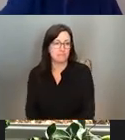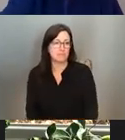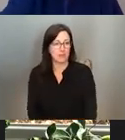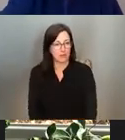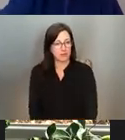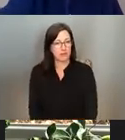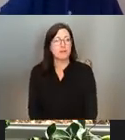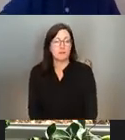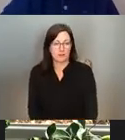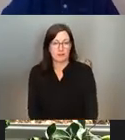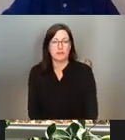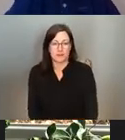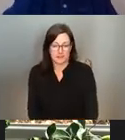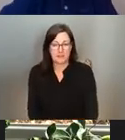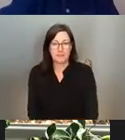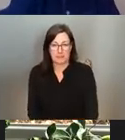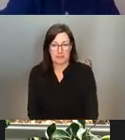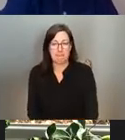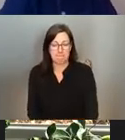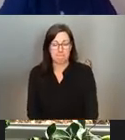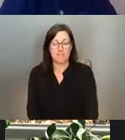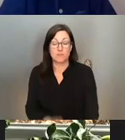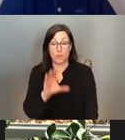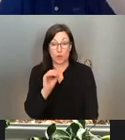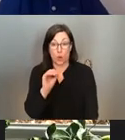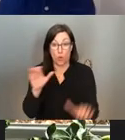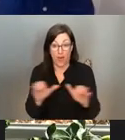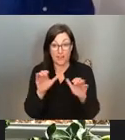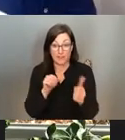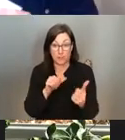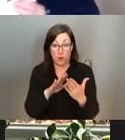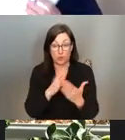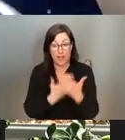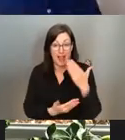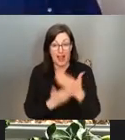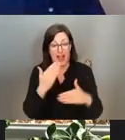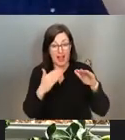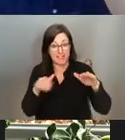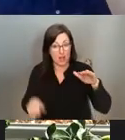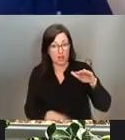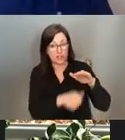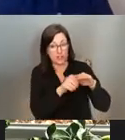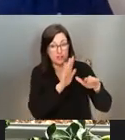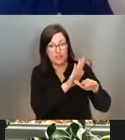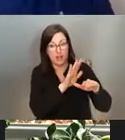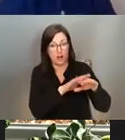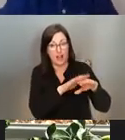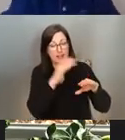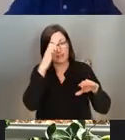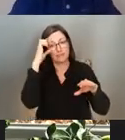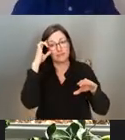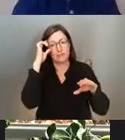So the hand under hand coactive approach. So many of us have learned the